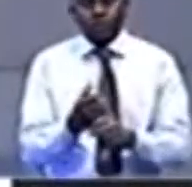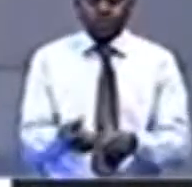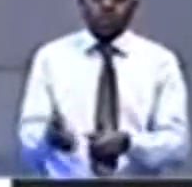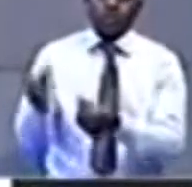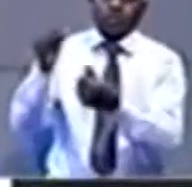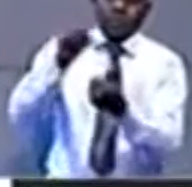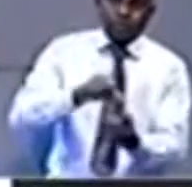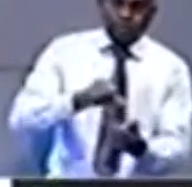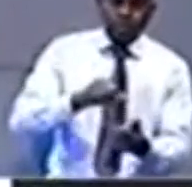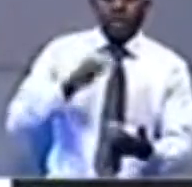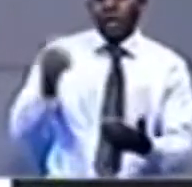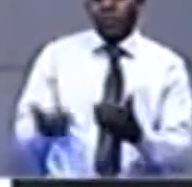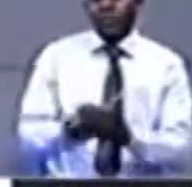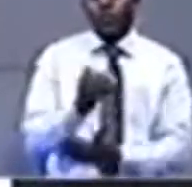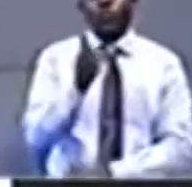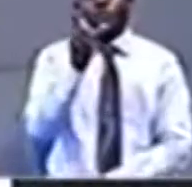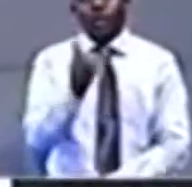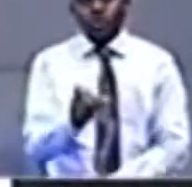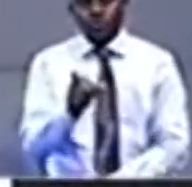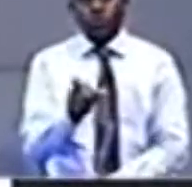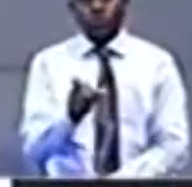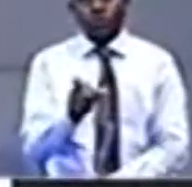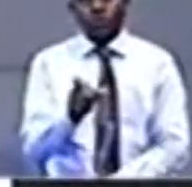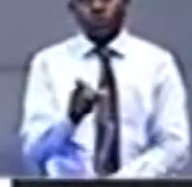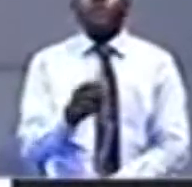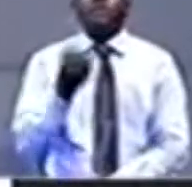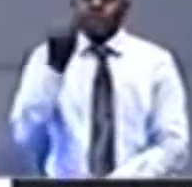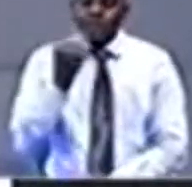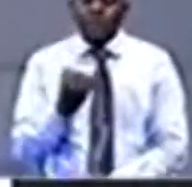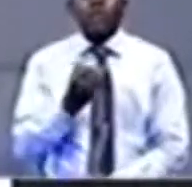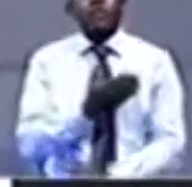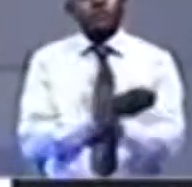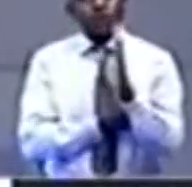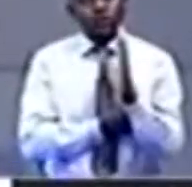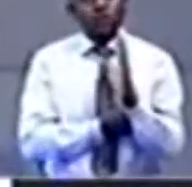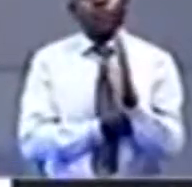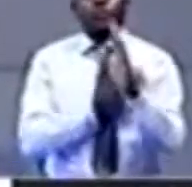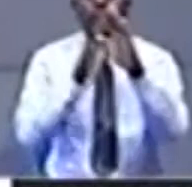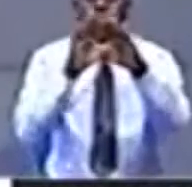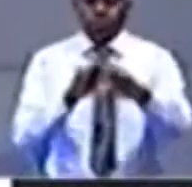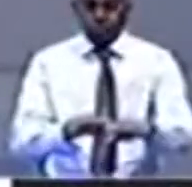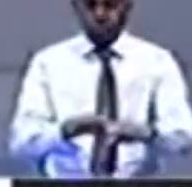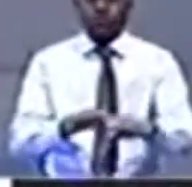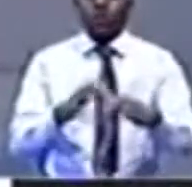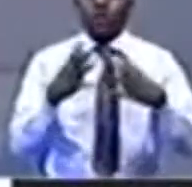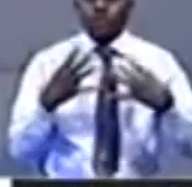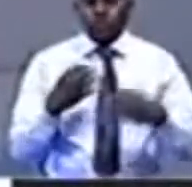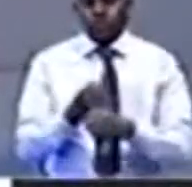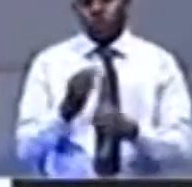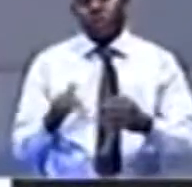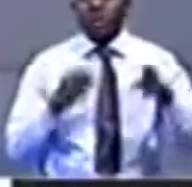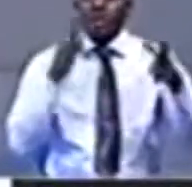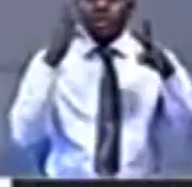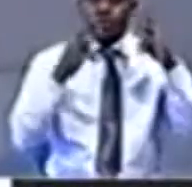me. I'm a new creature. Be serious with God, then God will bless you. You'll do anything you want